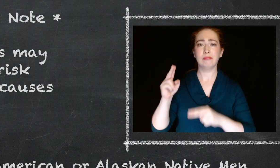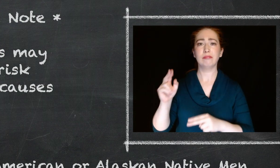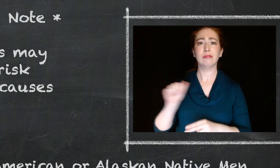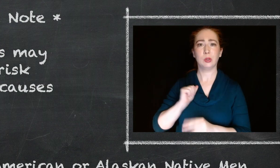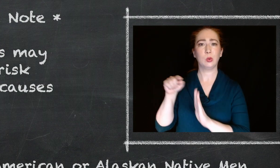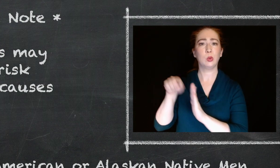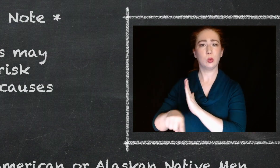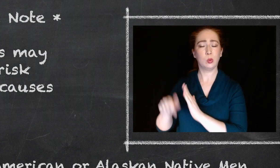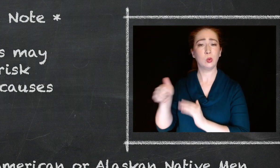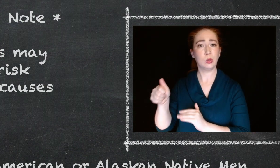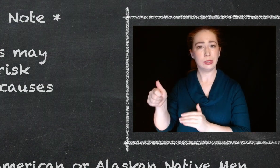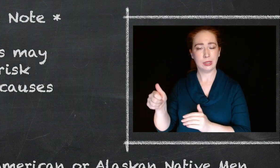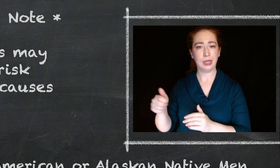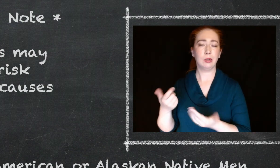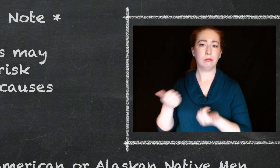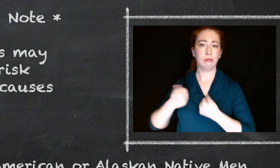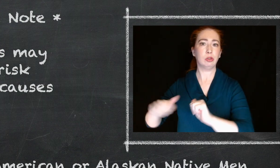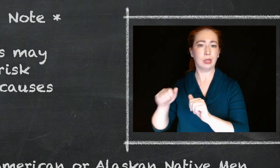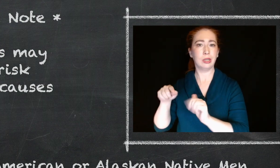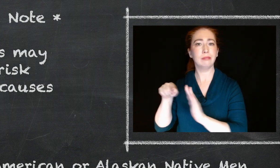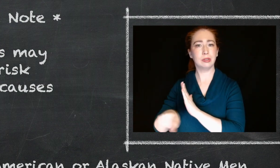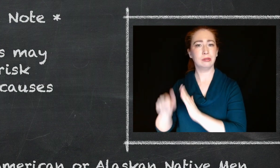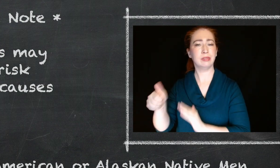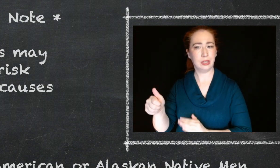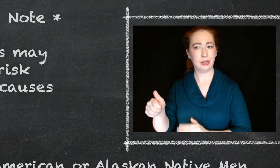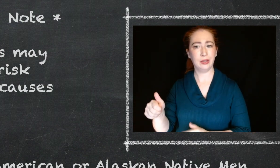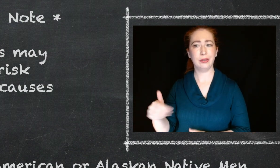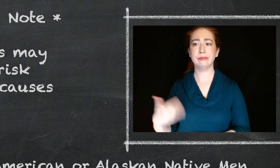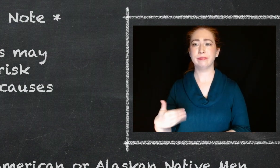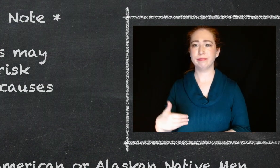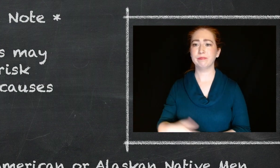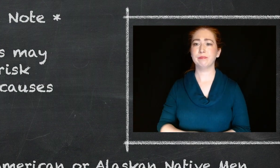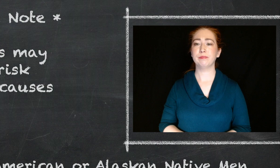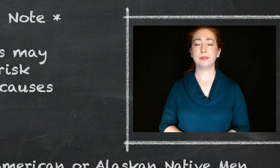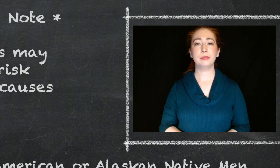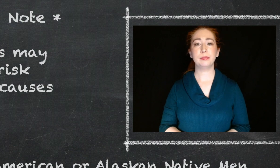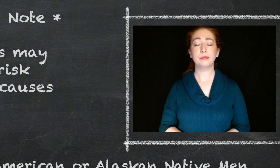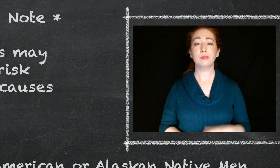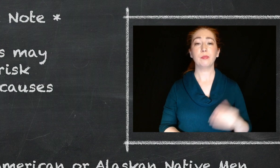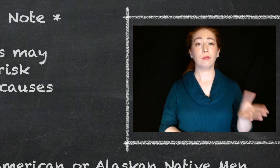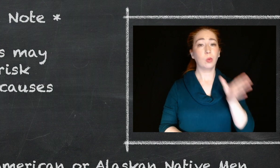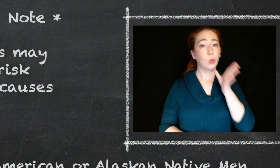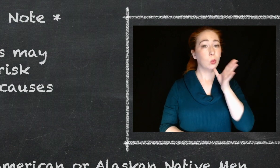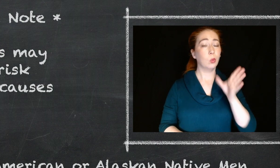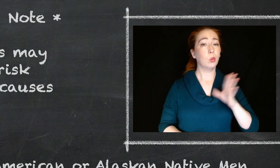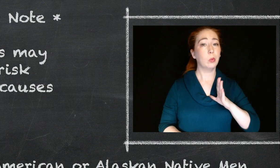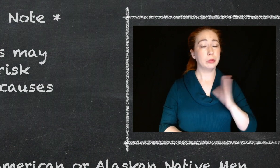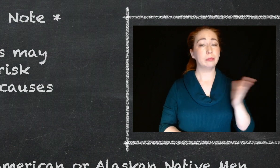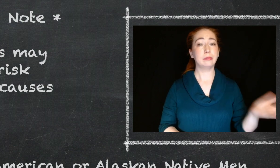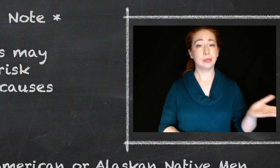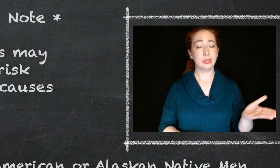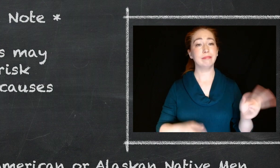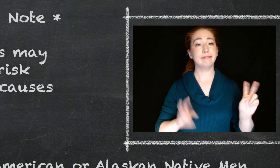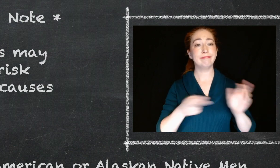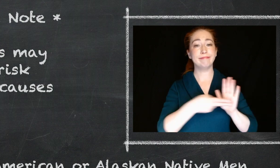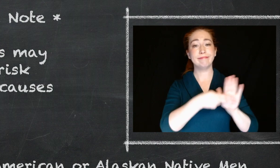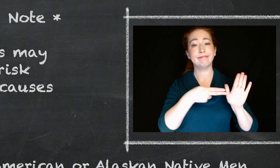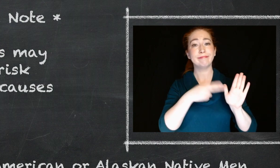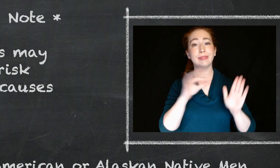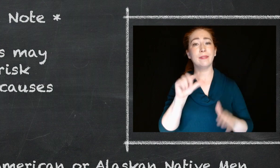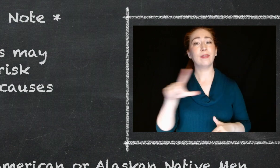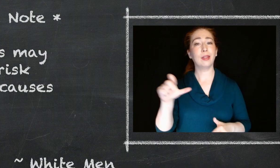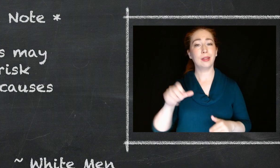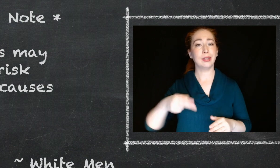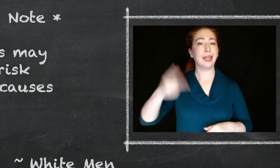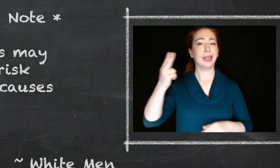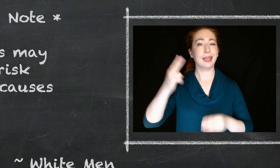disparities, and other associated stressors that people of racial and ethnic diversity experience while living in the United